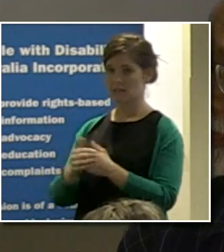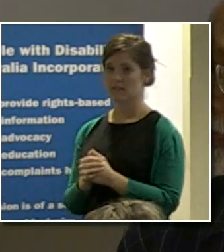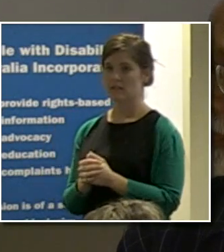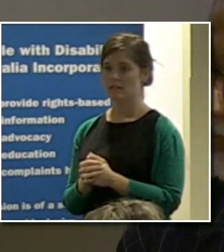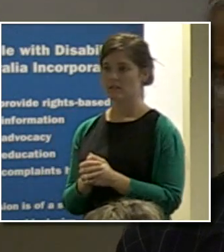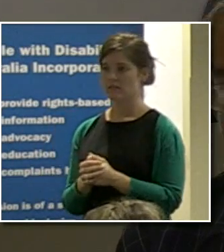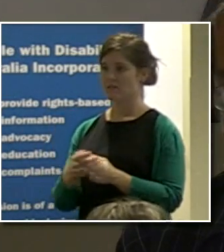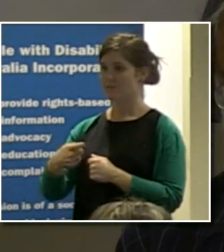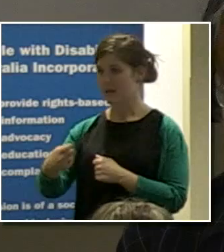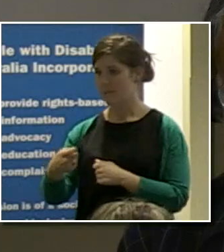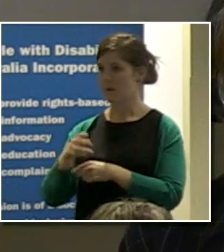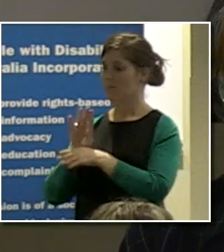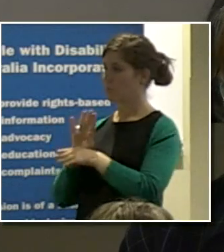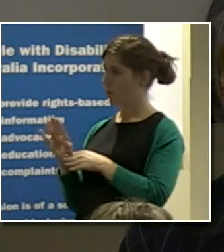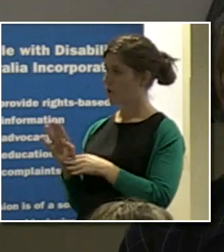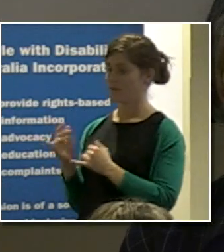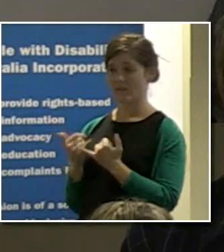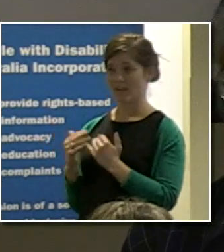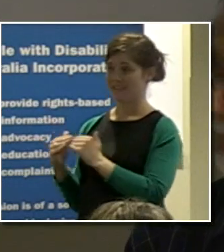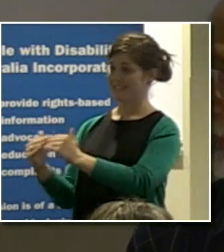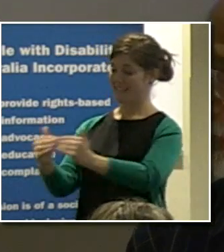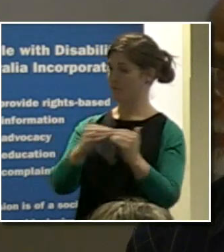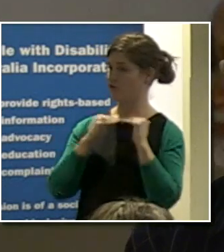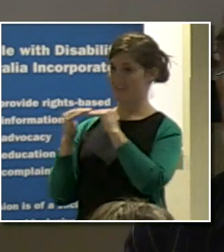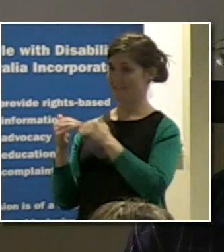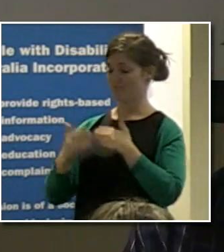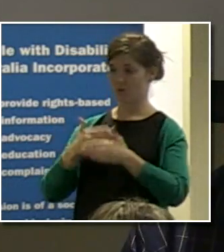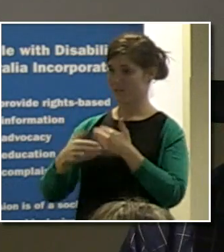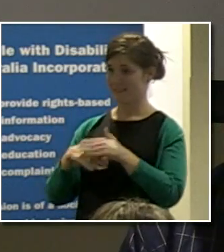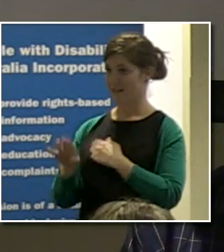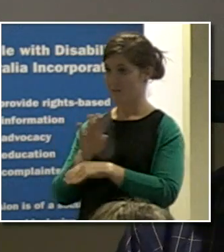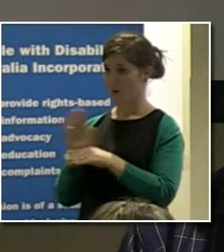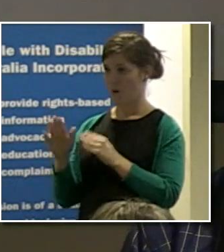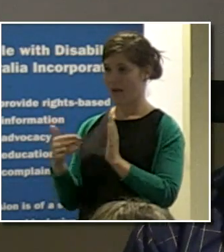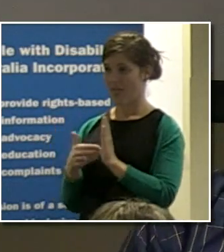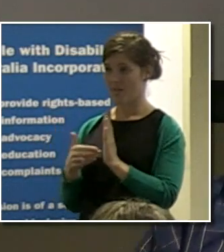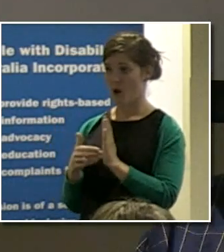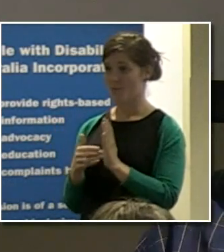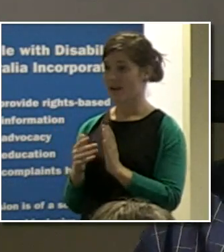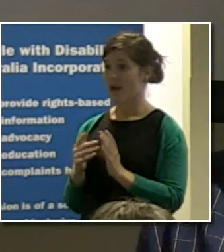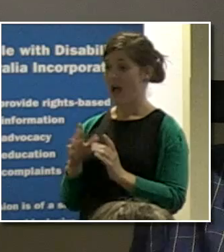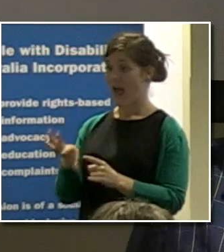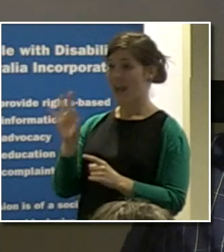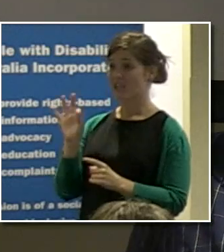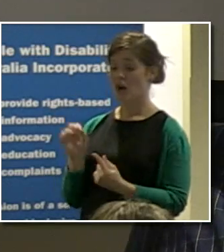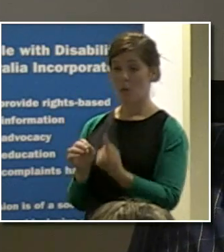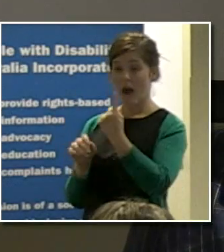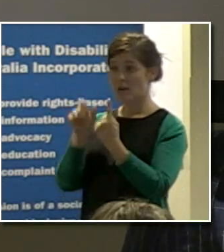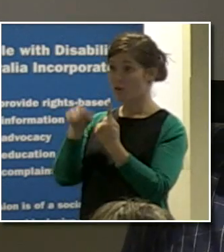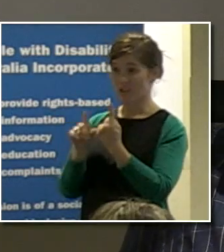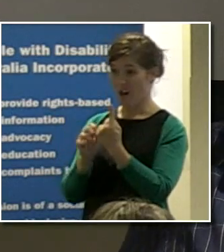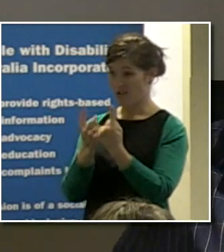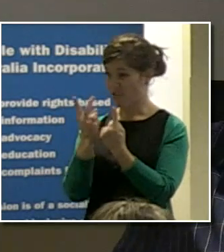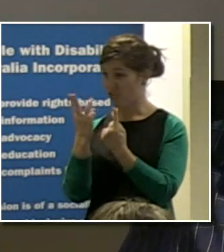the board. There's certainly a democratic process going on within the board at the moment. We had a very contested election for executive positions, which is